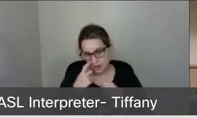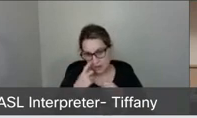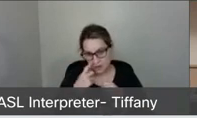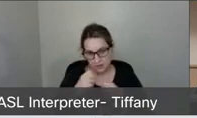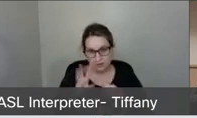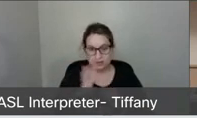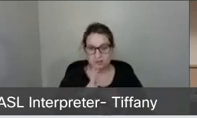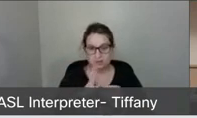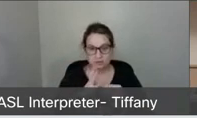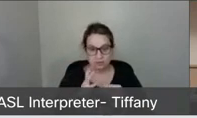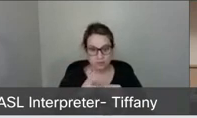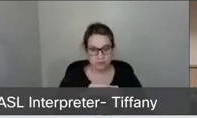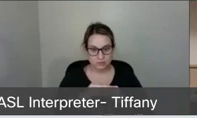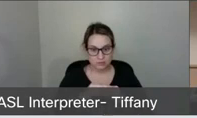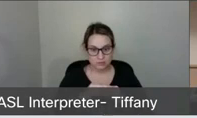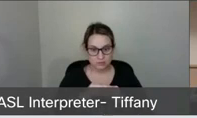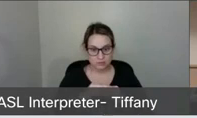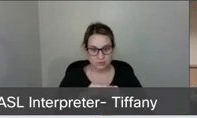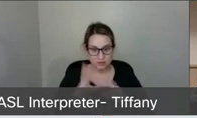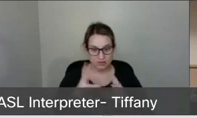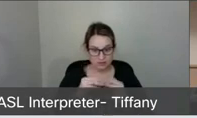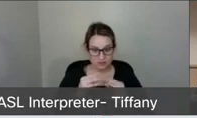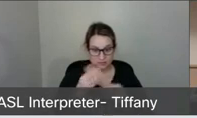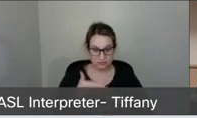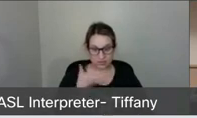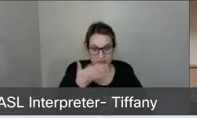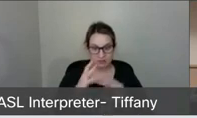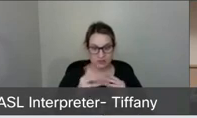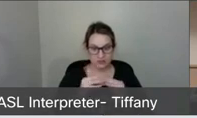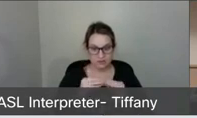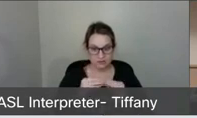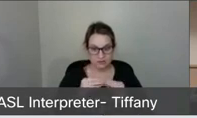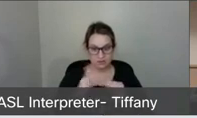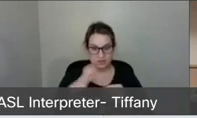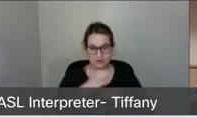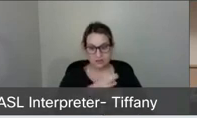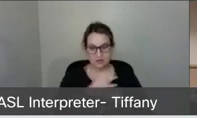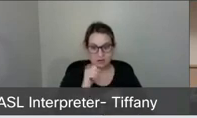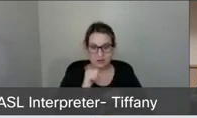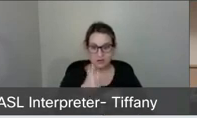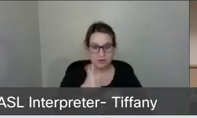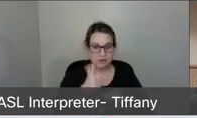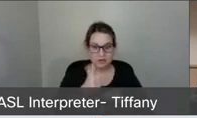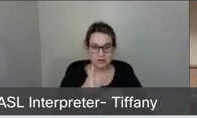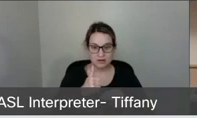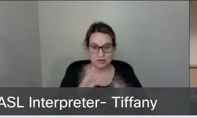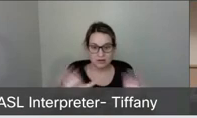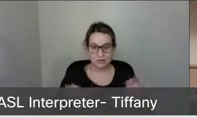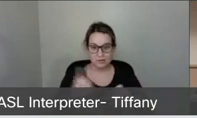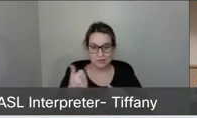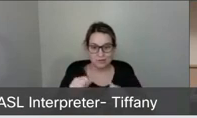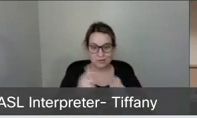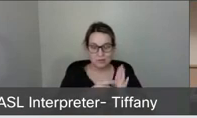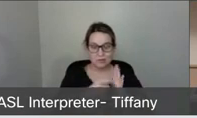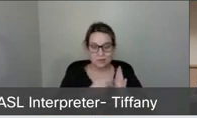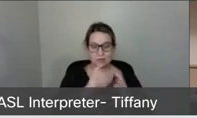talk in this meeting and previous hearings for the commission to stick to a single requirement, competitiveness.